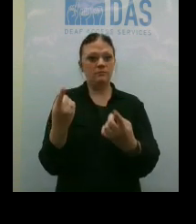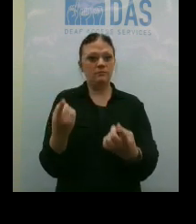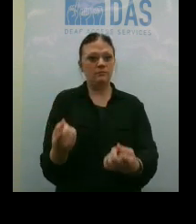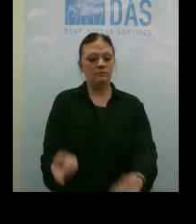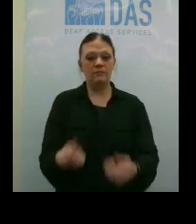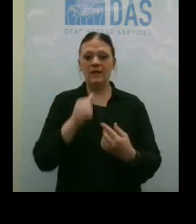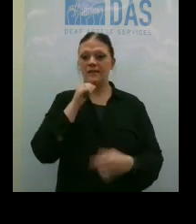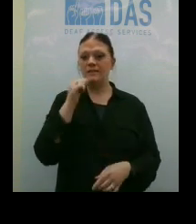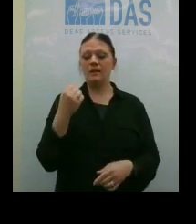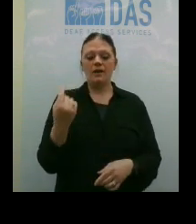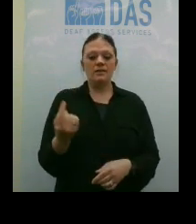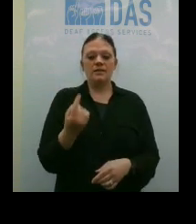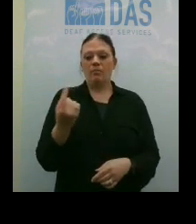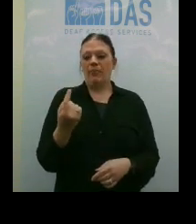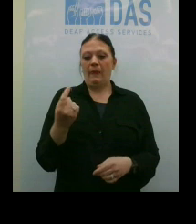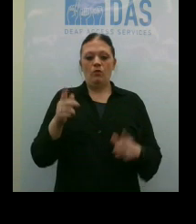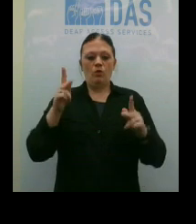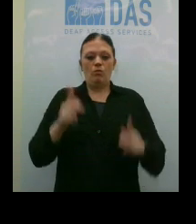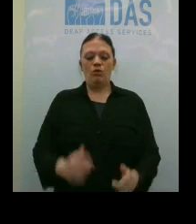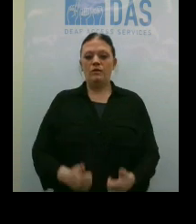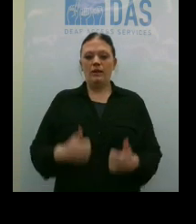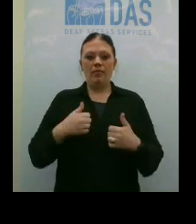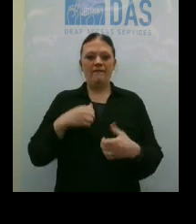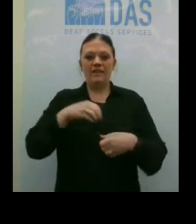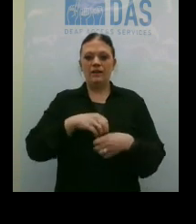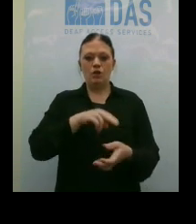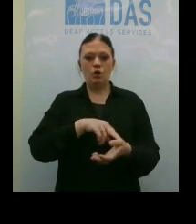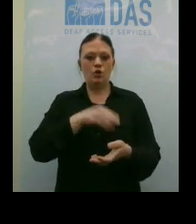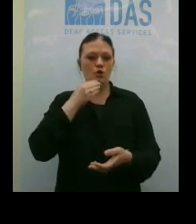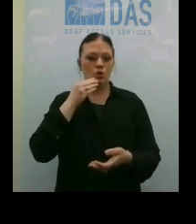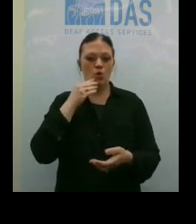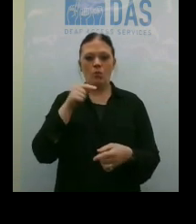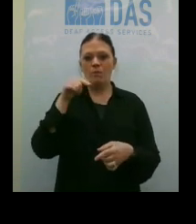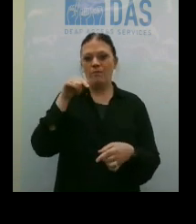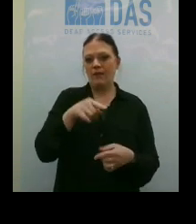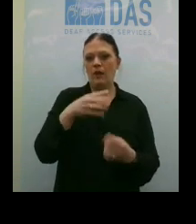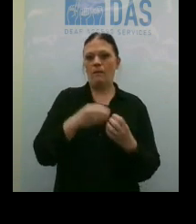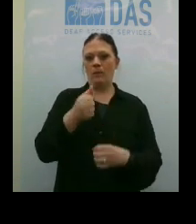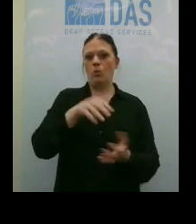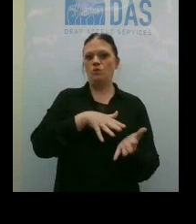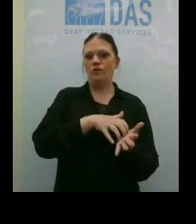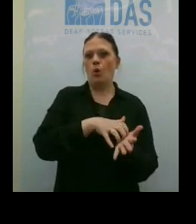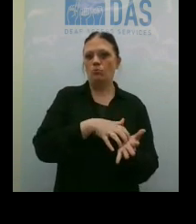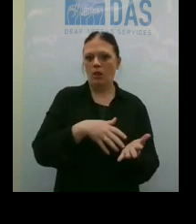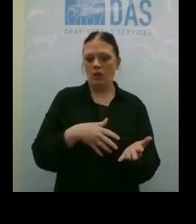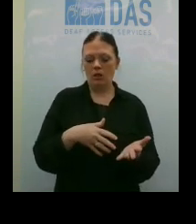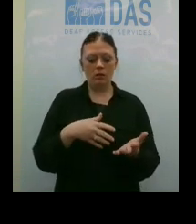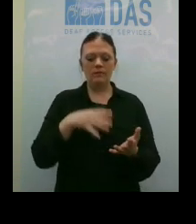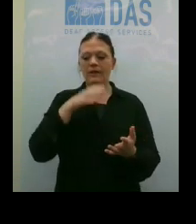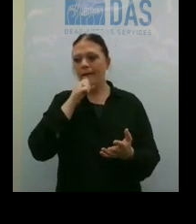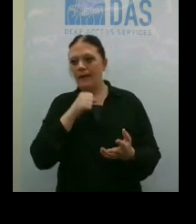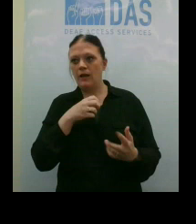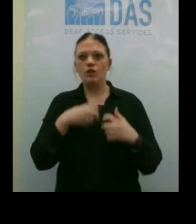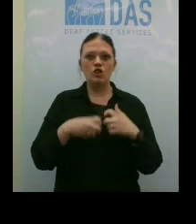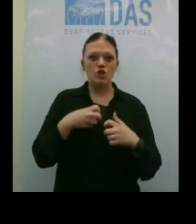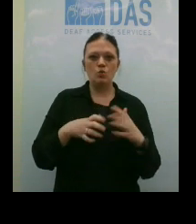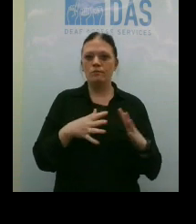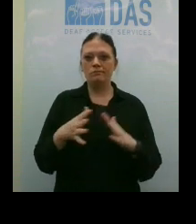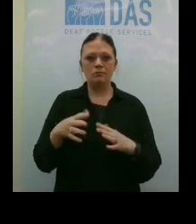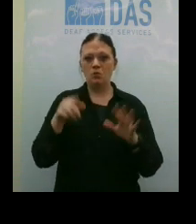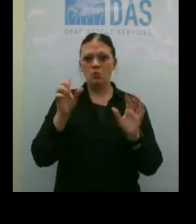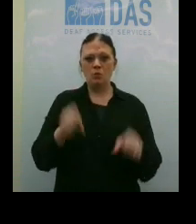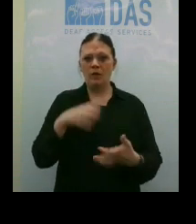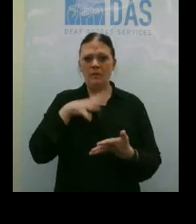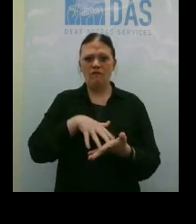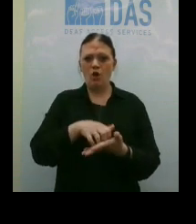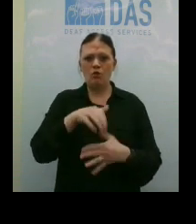not just something where a person who's living in a nursing home is the most vulnerable. Depending on what your age and the issues you may have, you could be vulnerable if you're